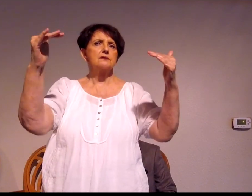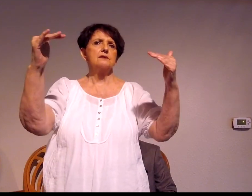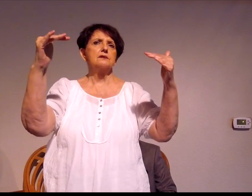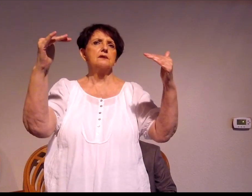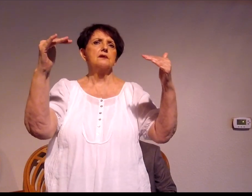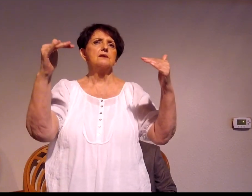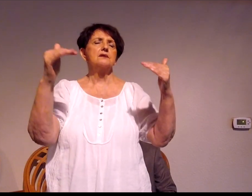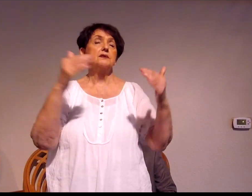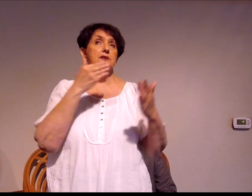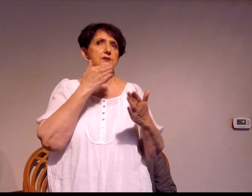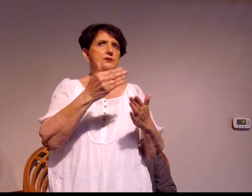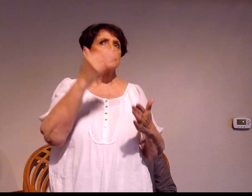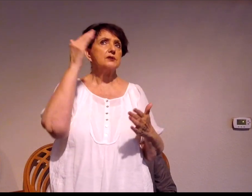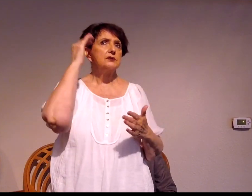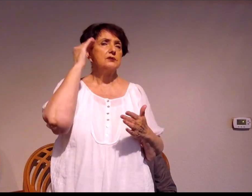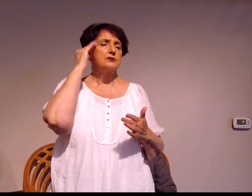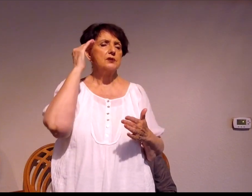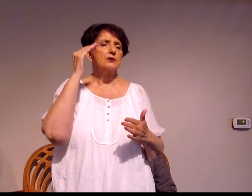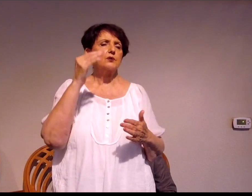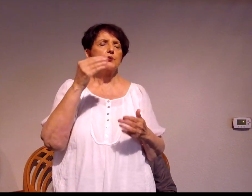How good it is to know this with